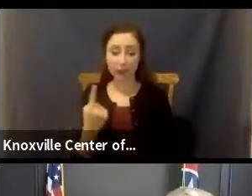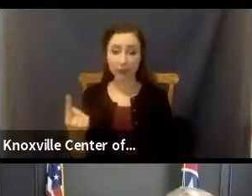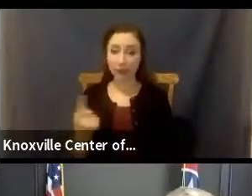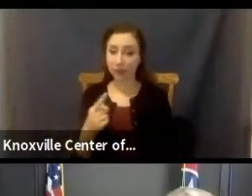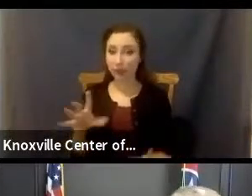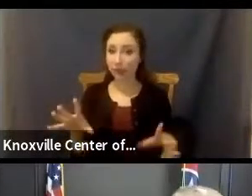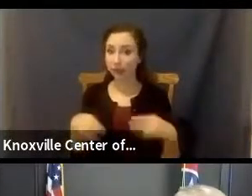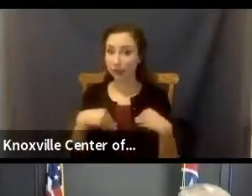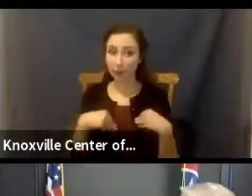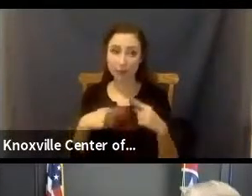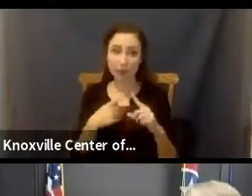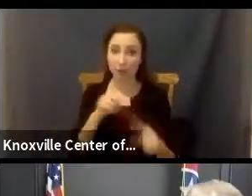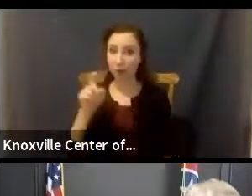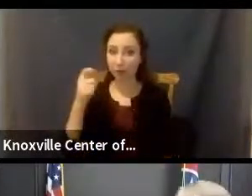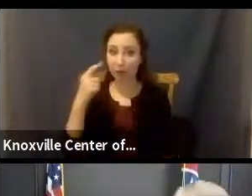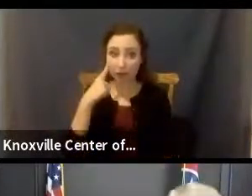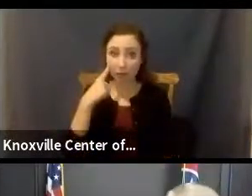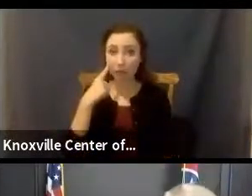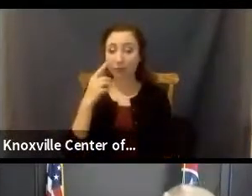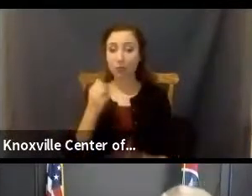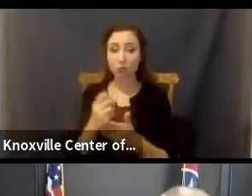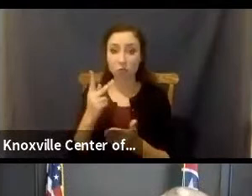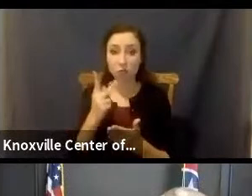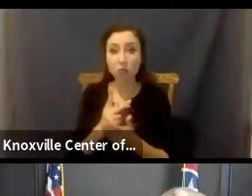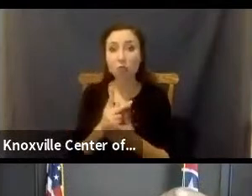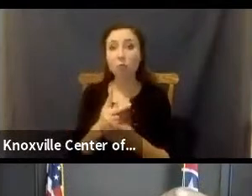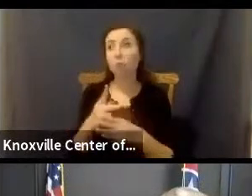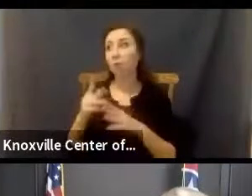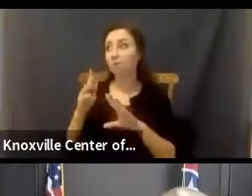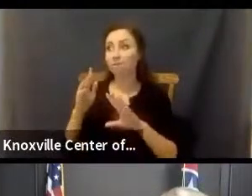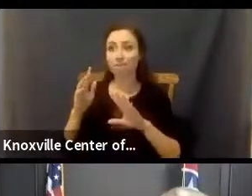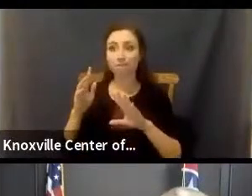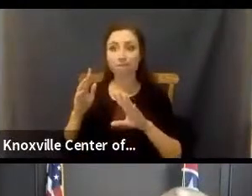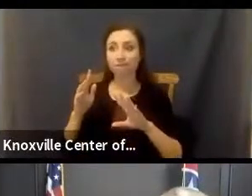the government, or a public march, or